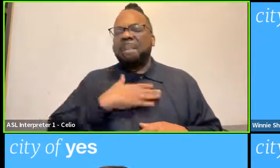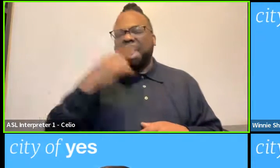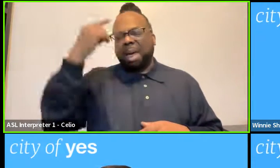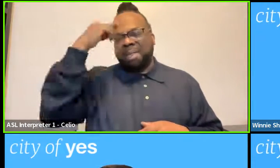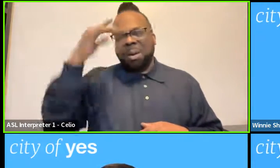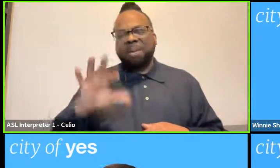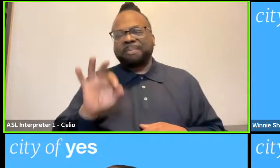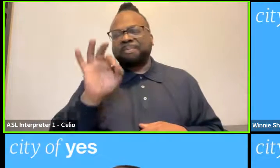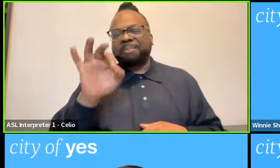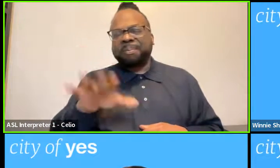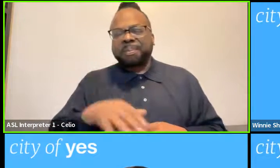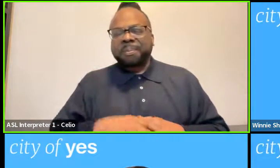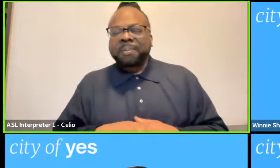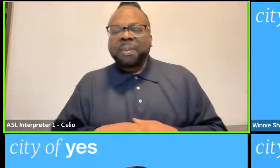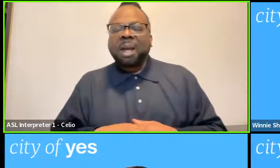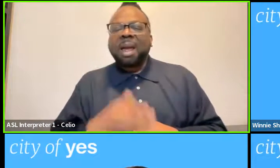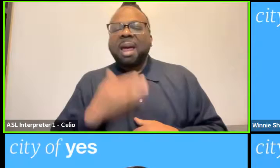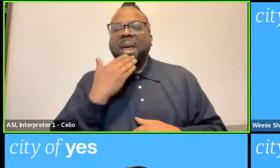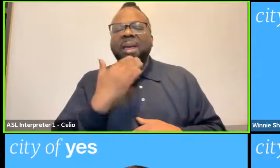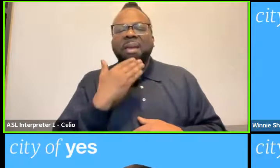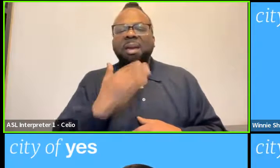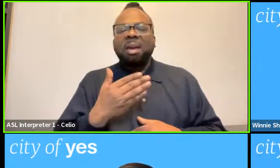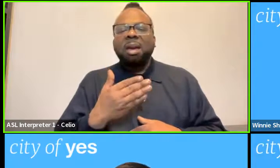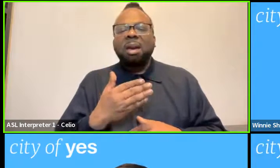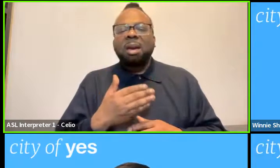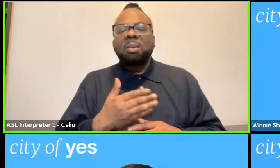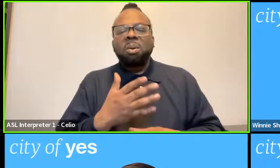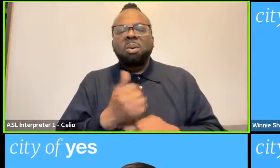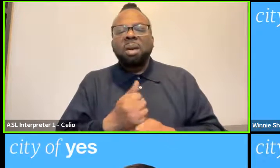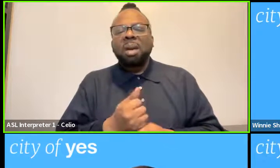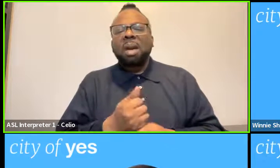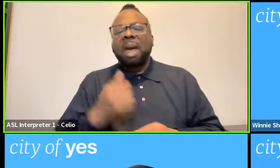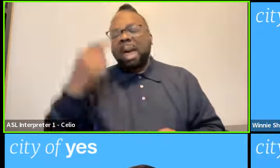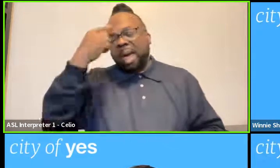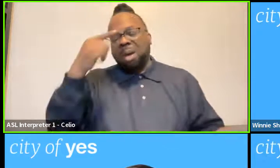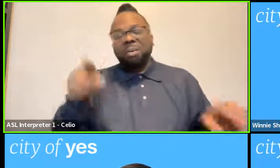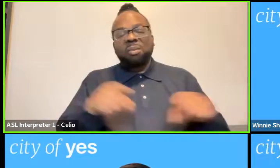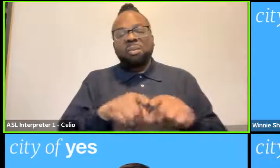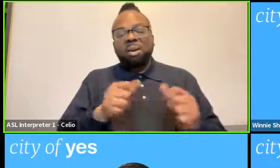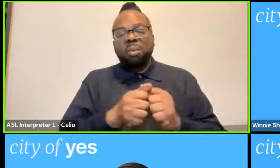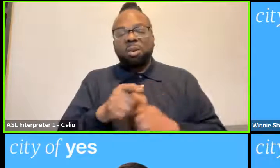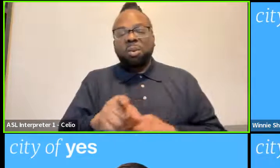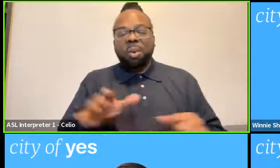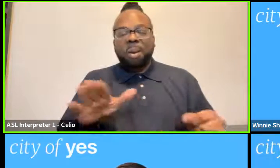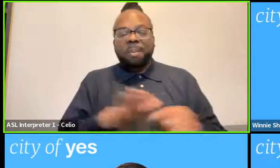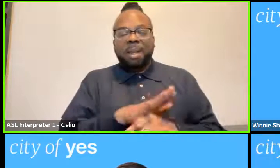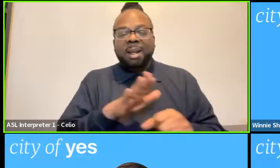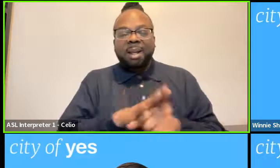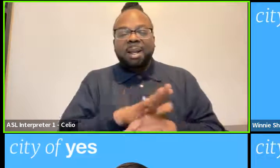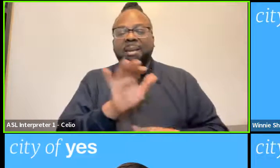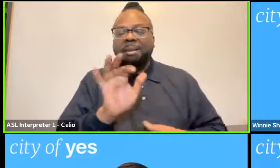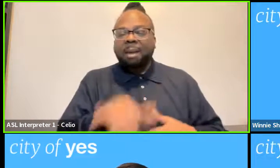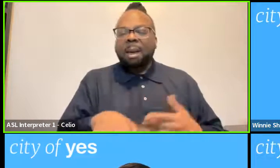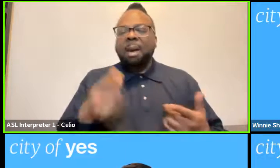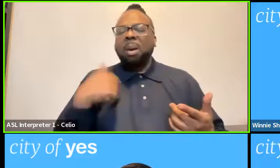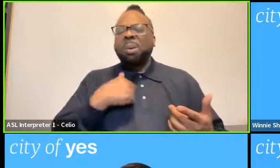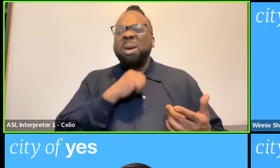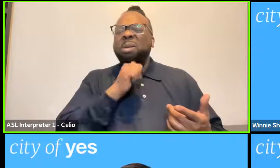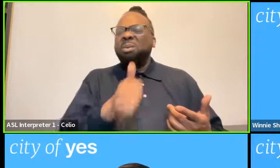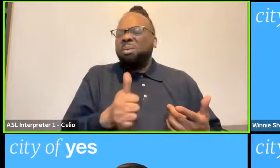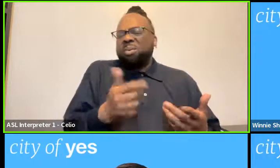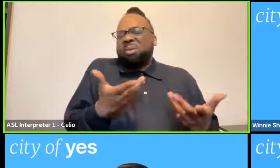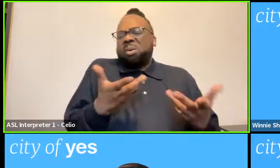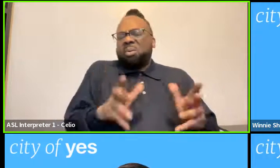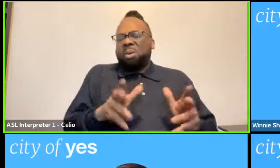right. Thanks for those. I'll take them in order. Agree with you completely that we do not want